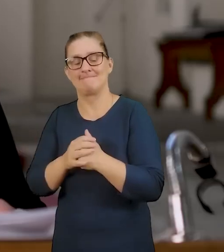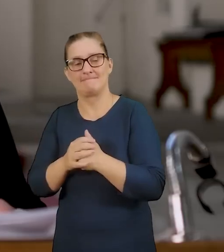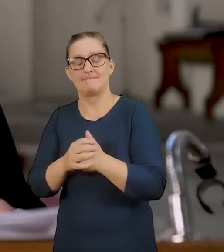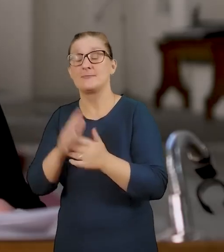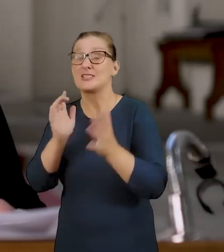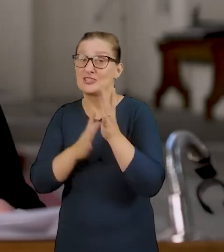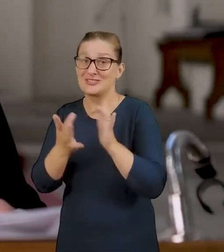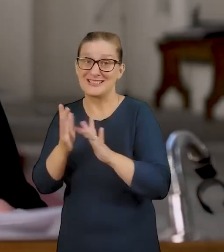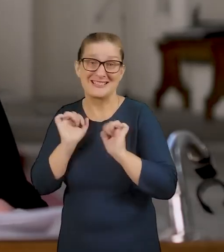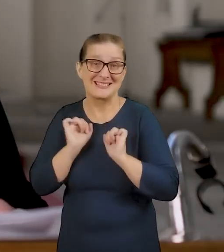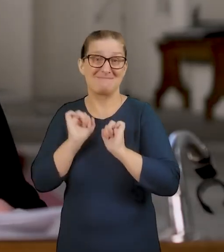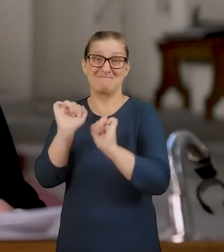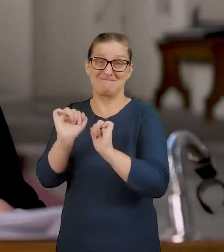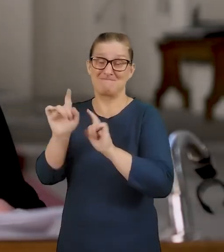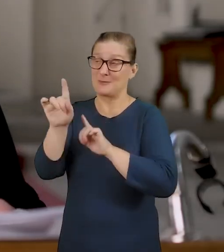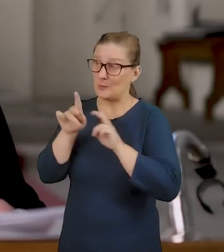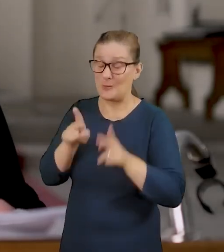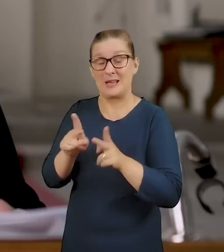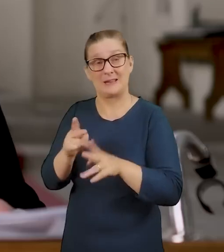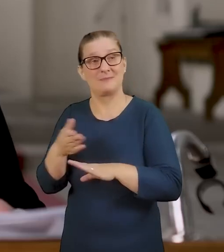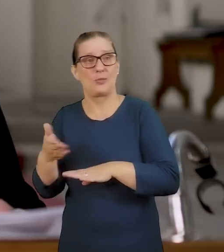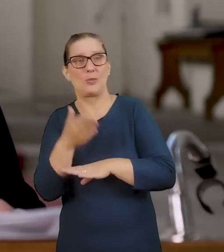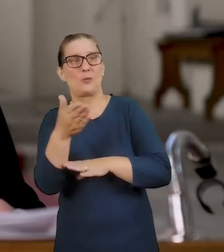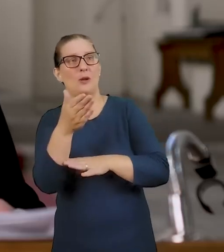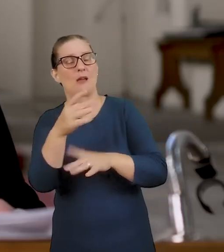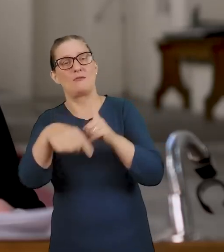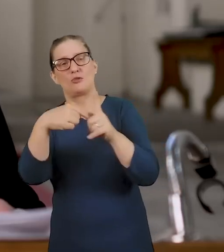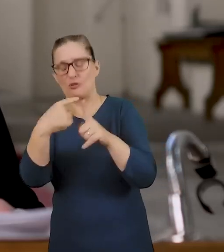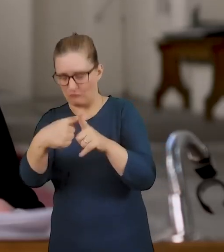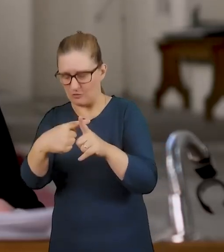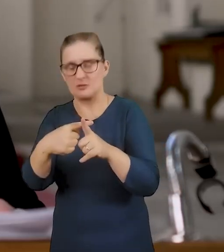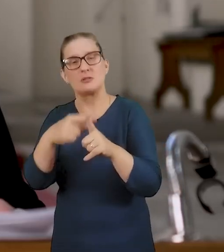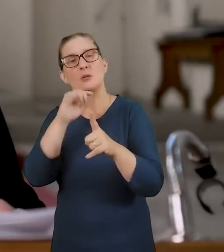He doesn't leave that out. The way of Jesus is